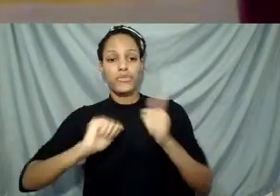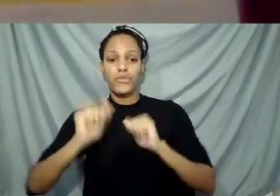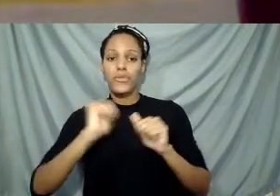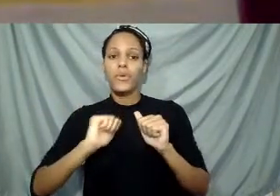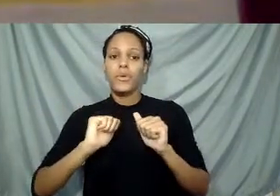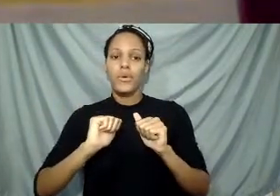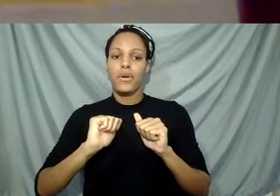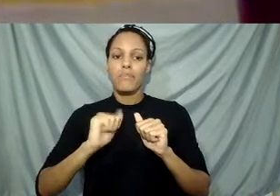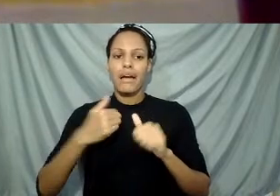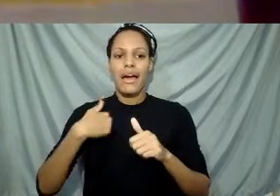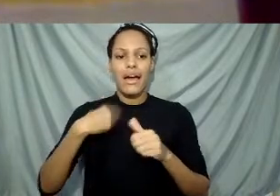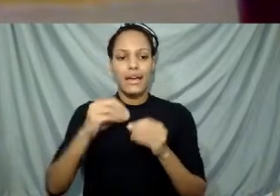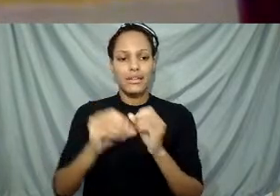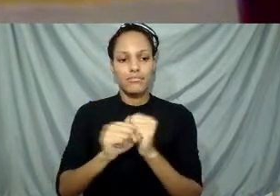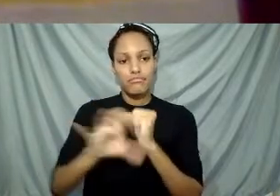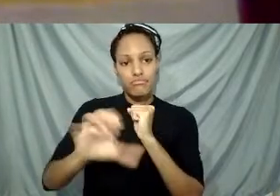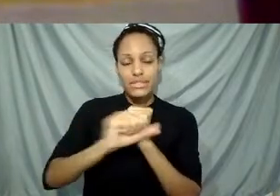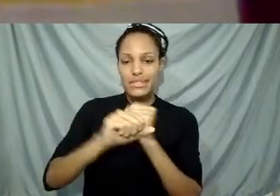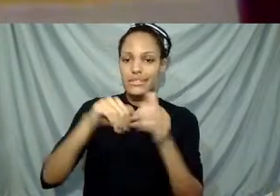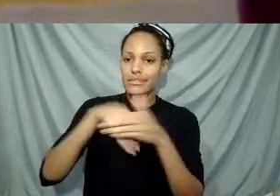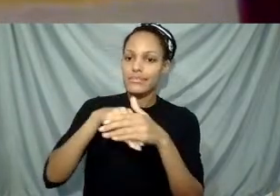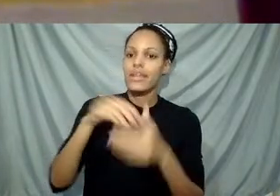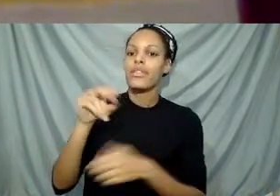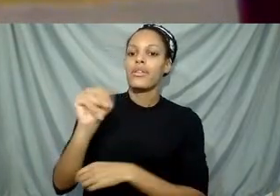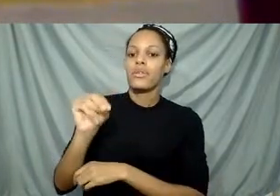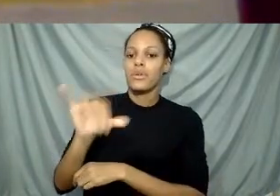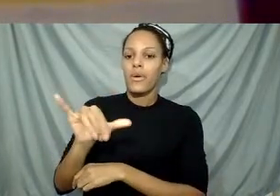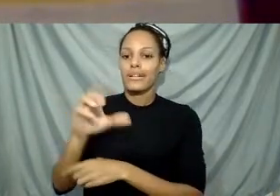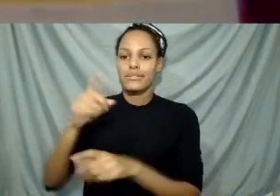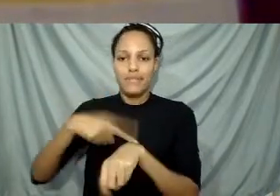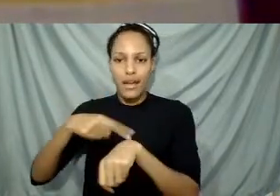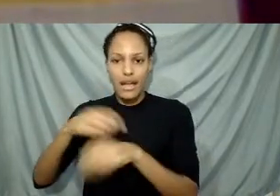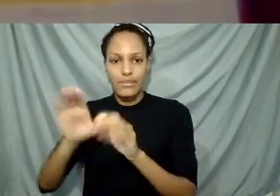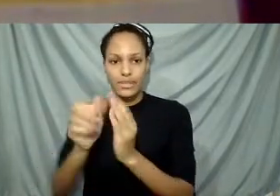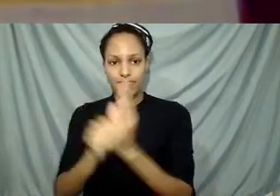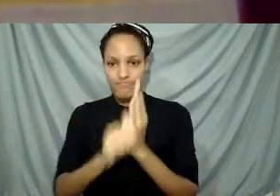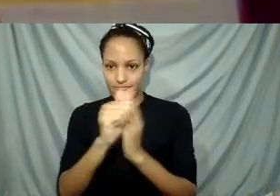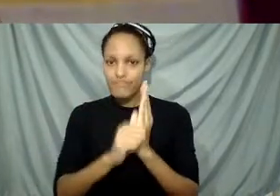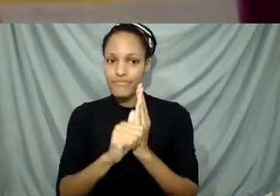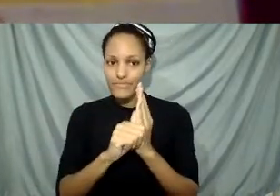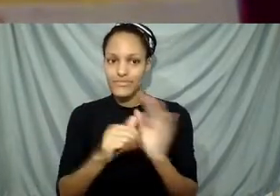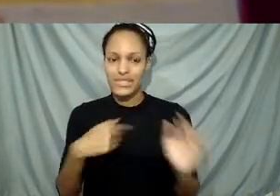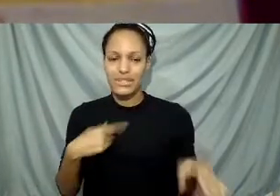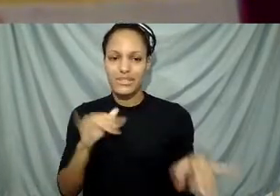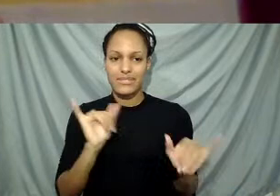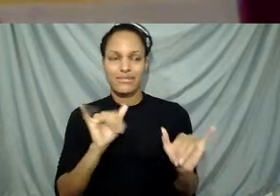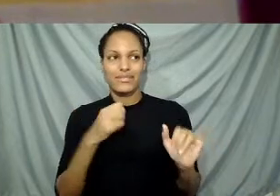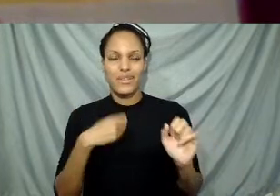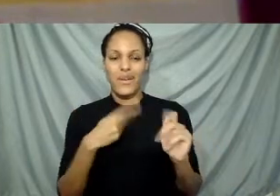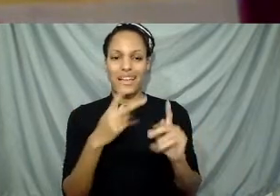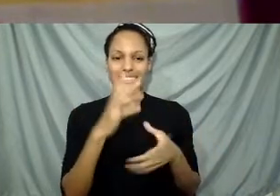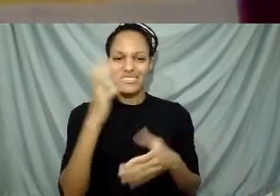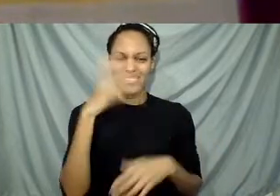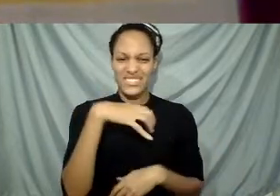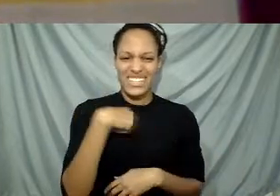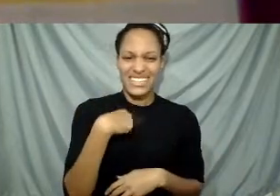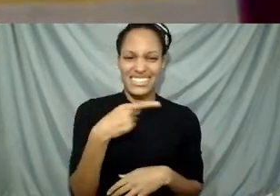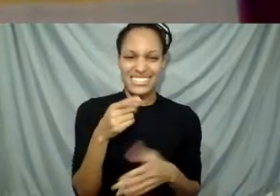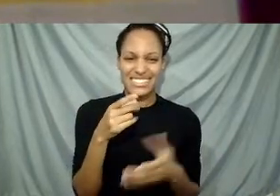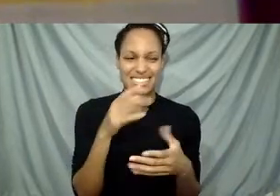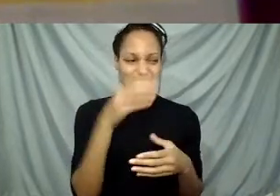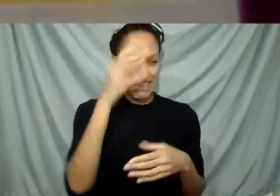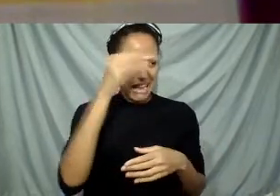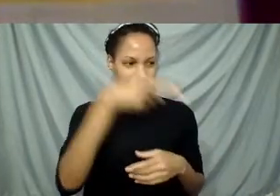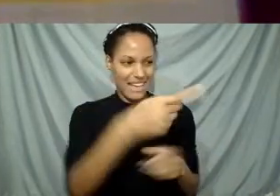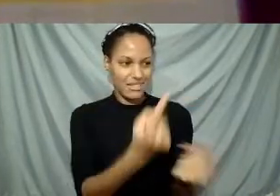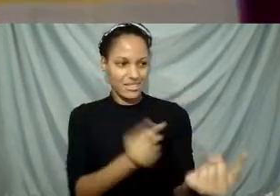in the New York Times, and then he emailed me after that. So at first I was like, oh, is this is strange, you know, fan mail, and it was